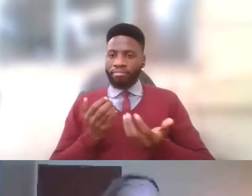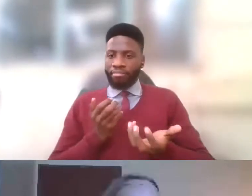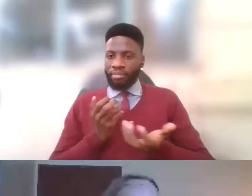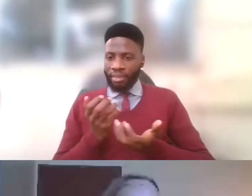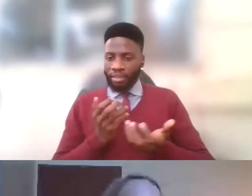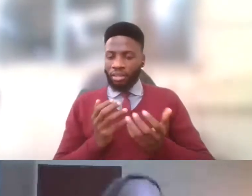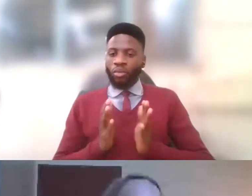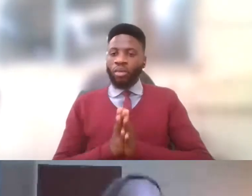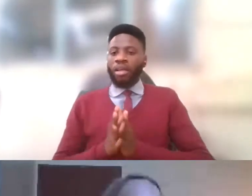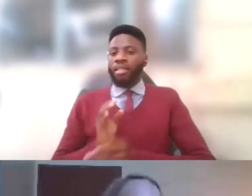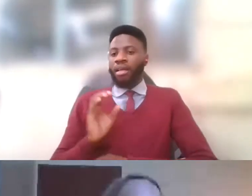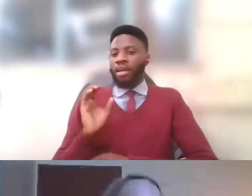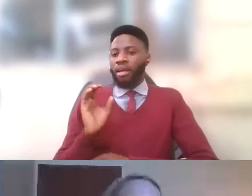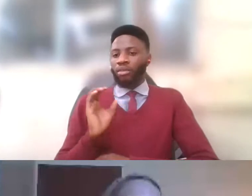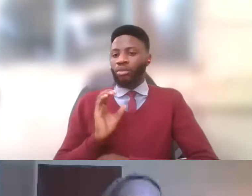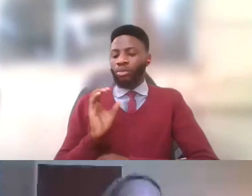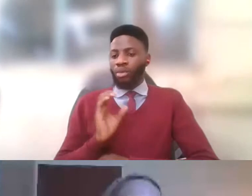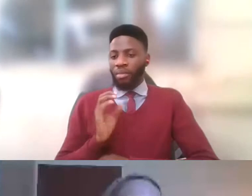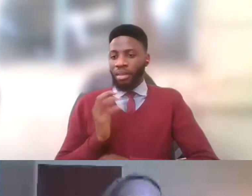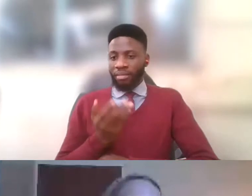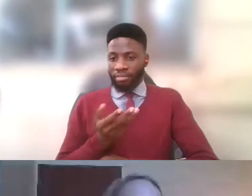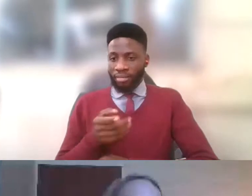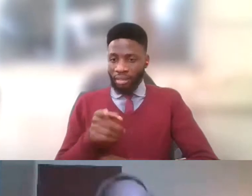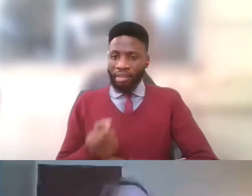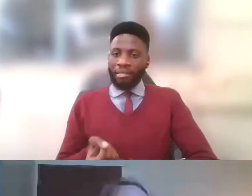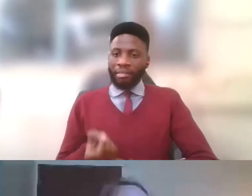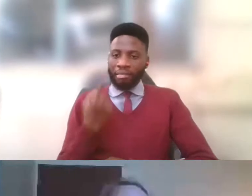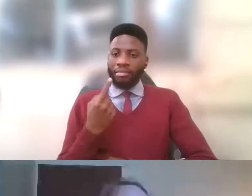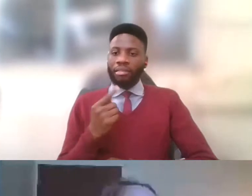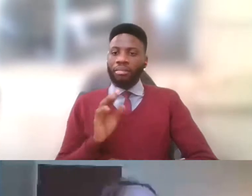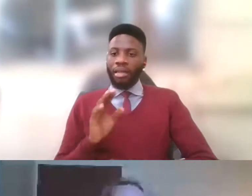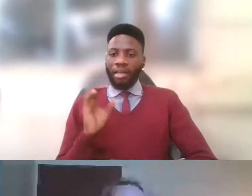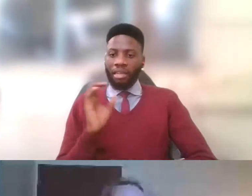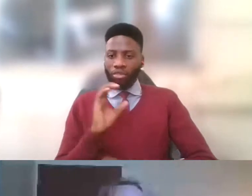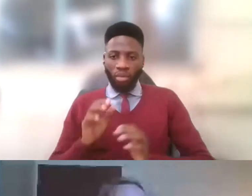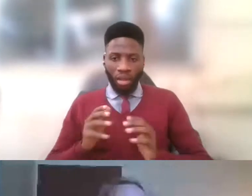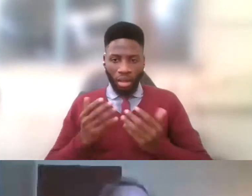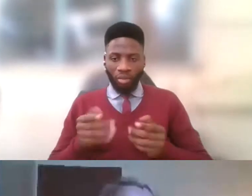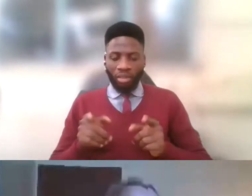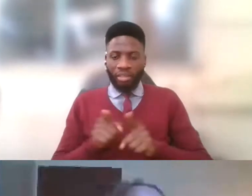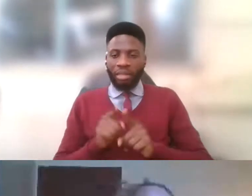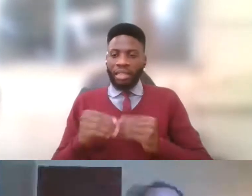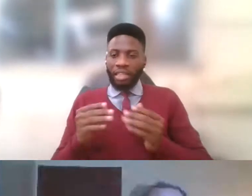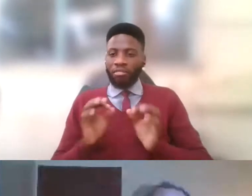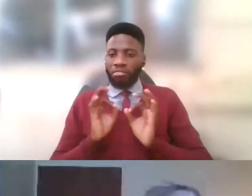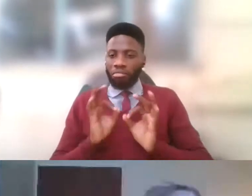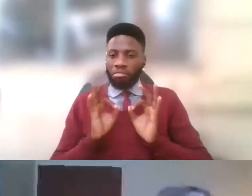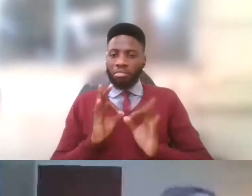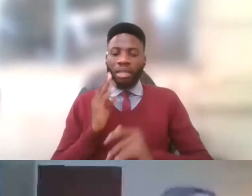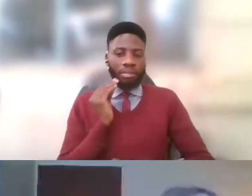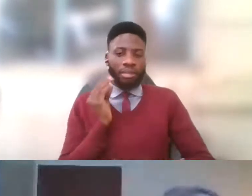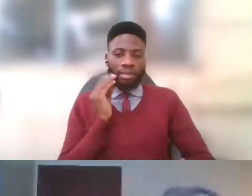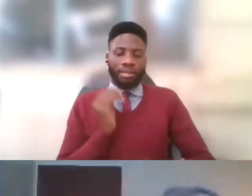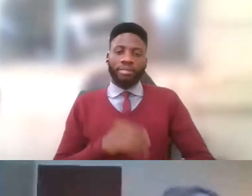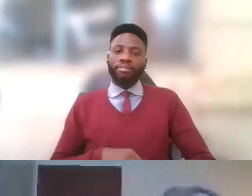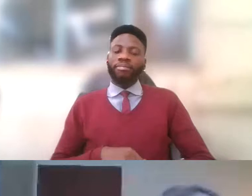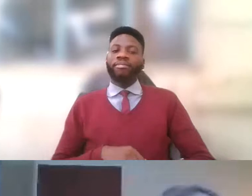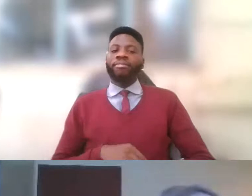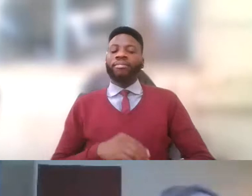and looked at what was being talked about then as a future of work.